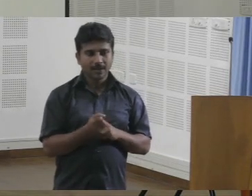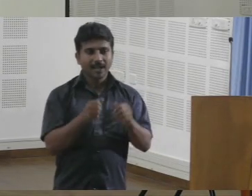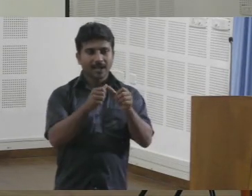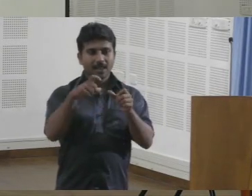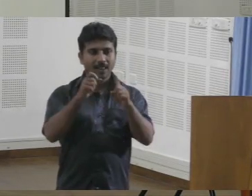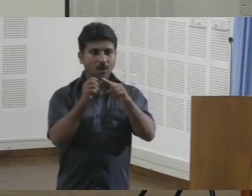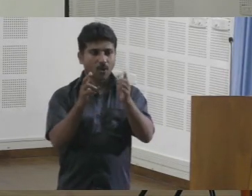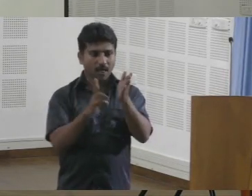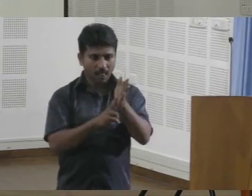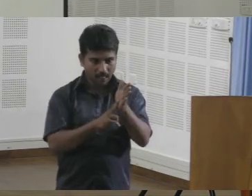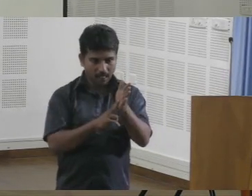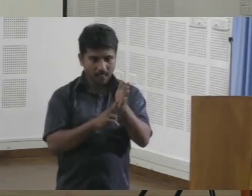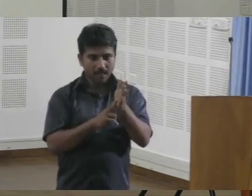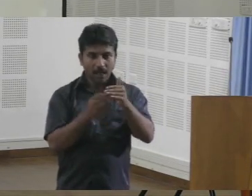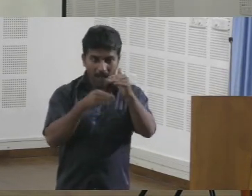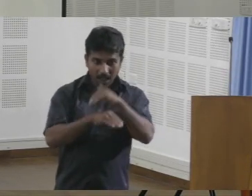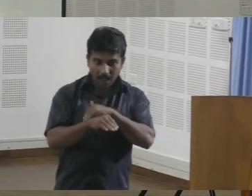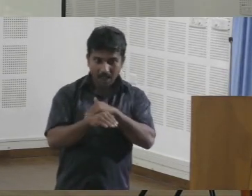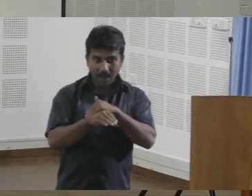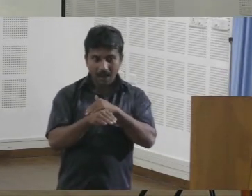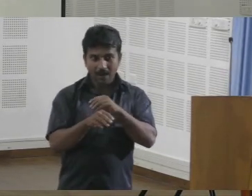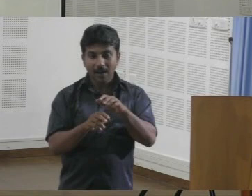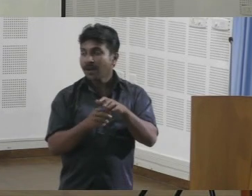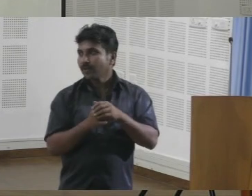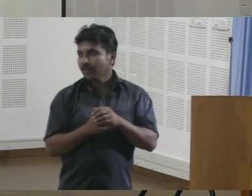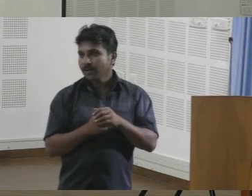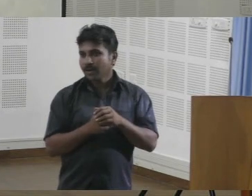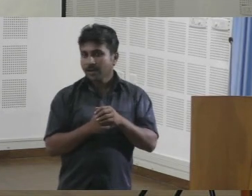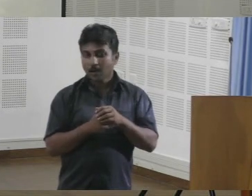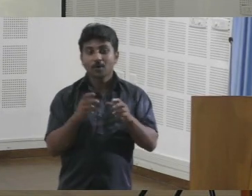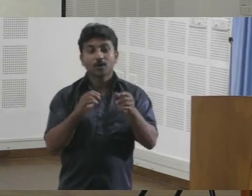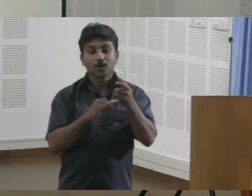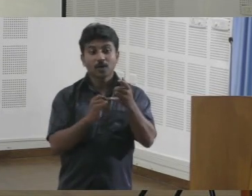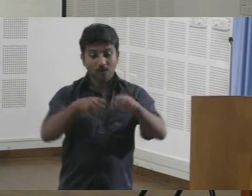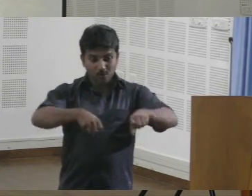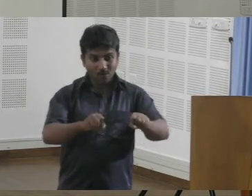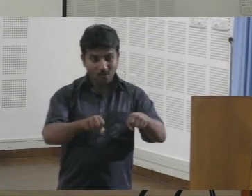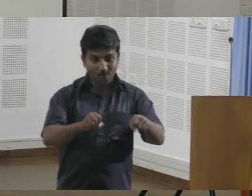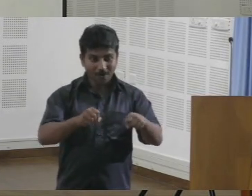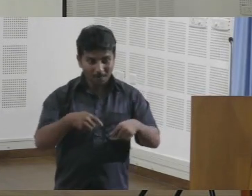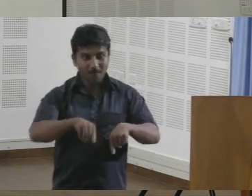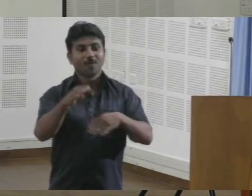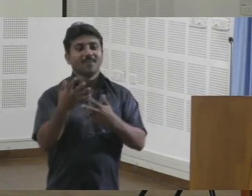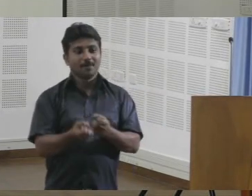actions. Scooter. I want scooter ride. Advan, scooter ride? Okay.